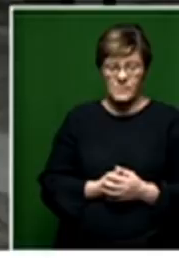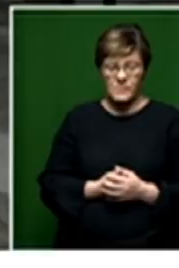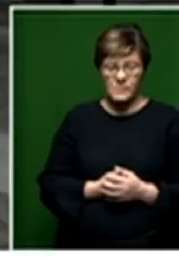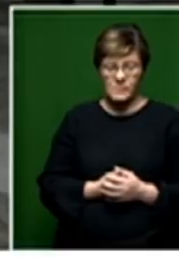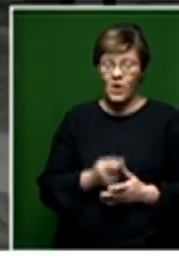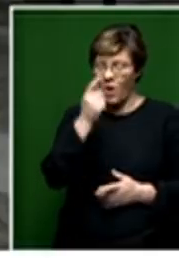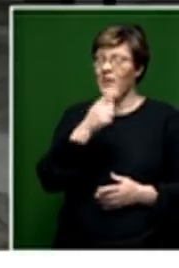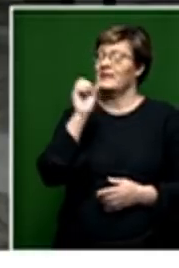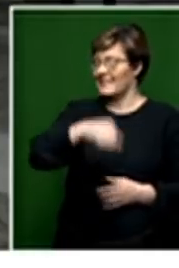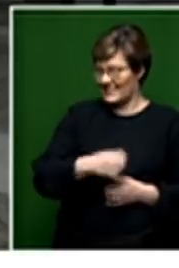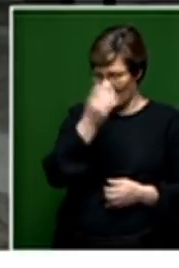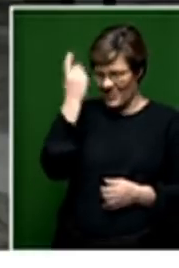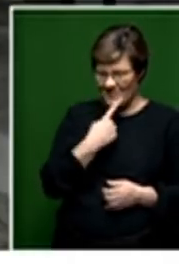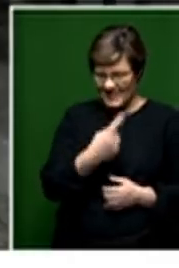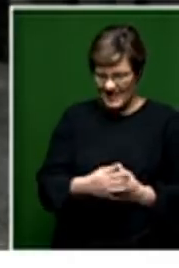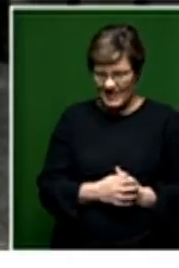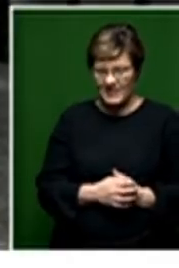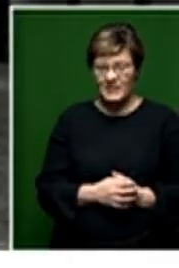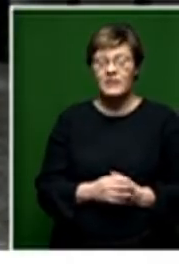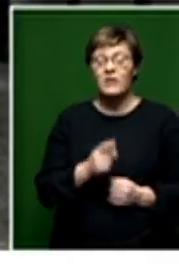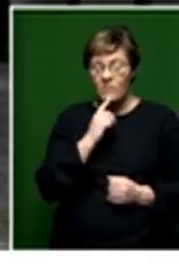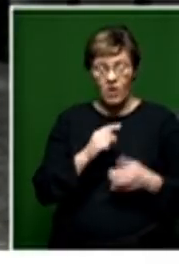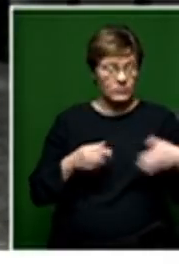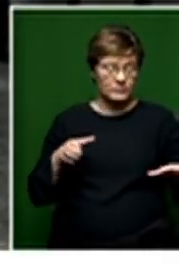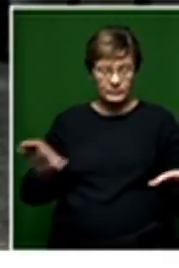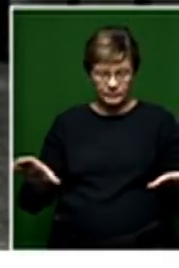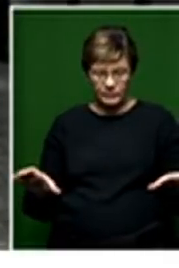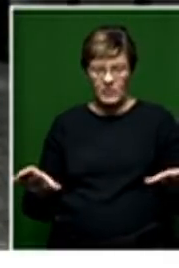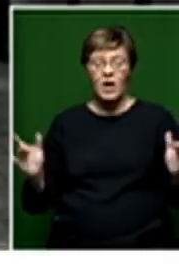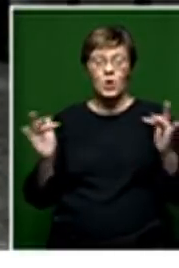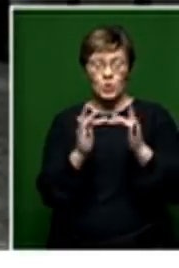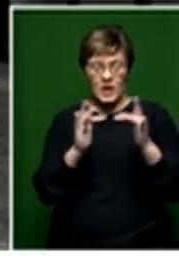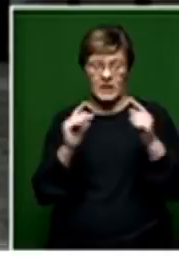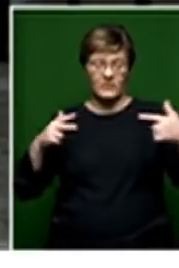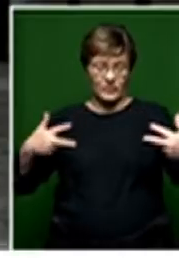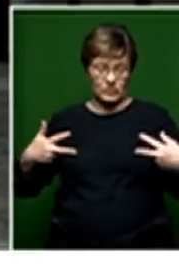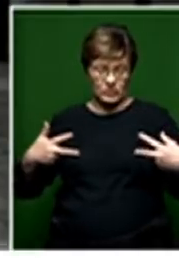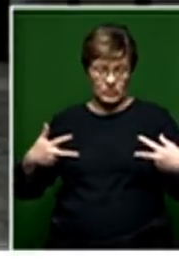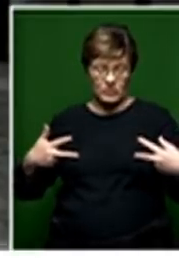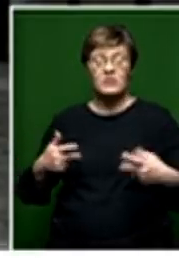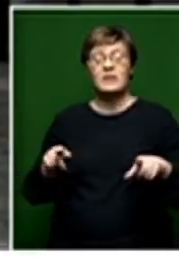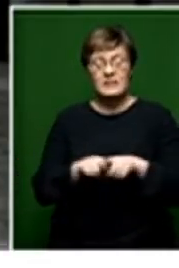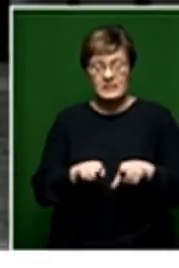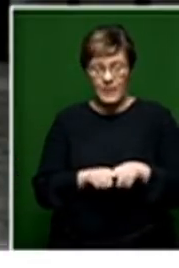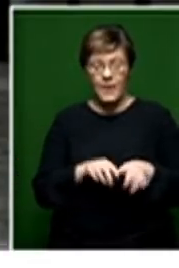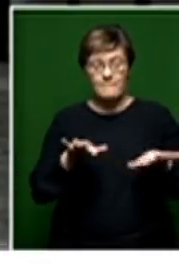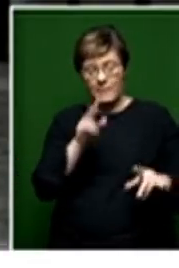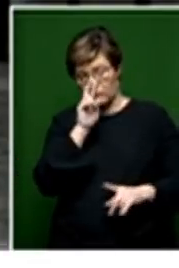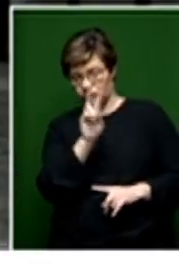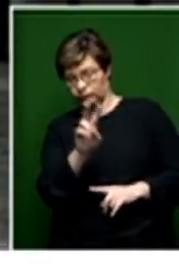Okay, I left that bit out, yes. So obviously the two chambers will be connected virtually, and obviously it will also be open to the